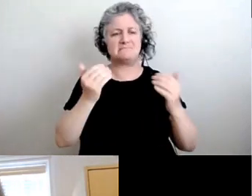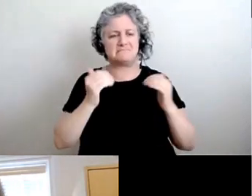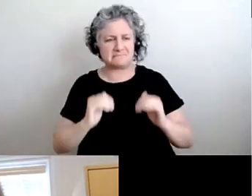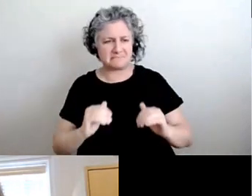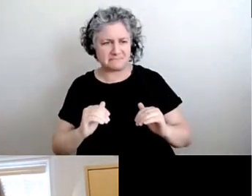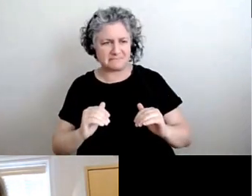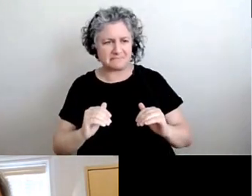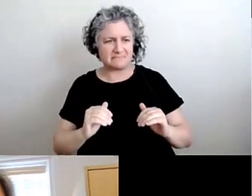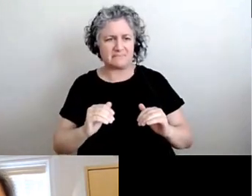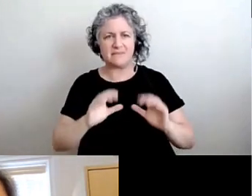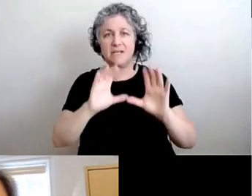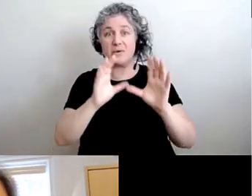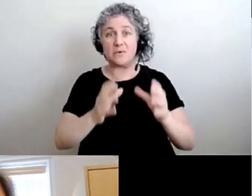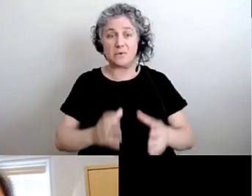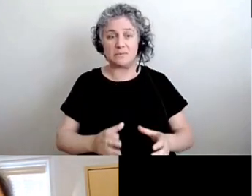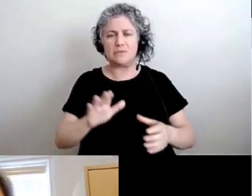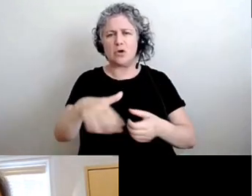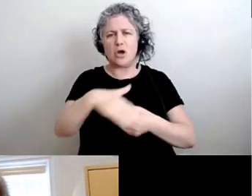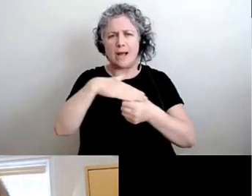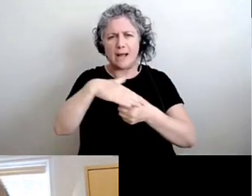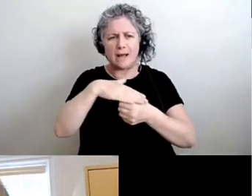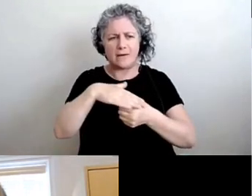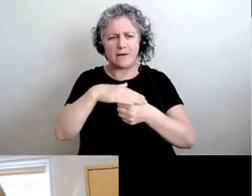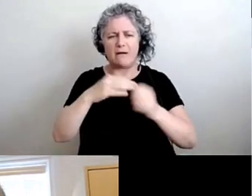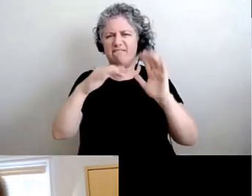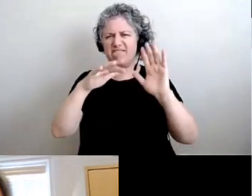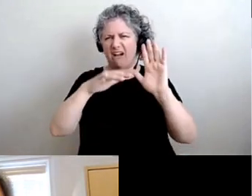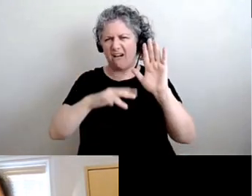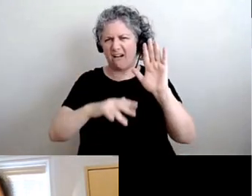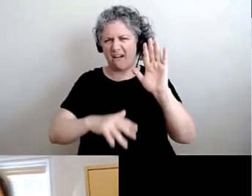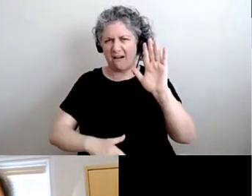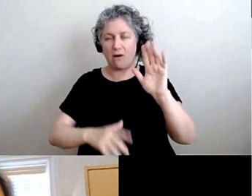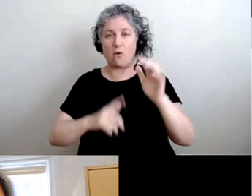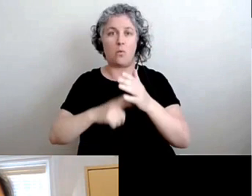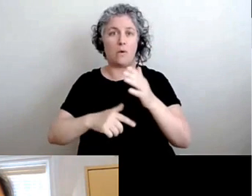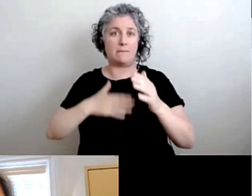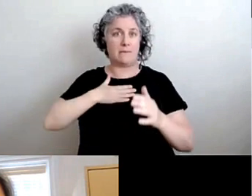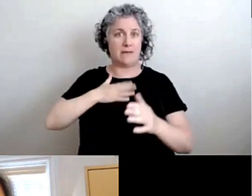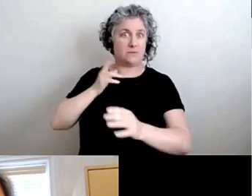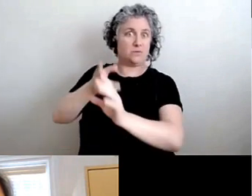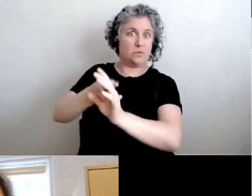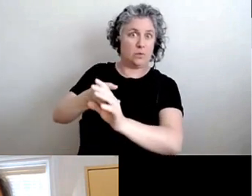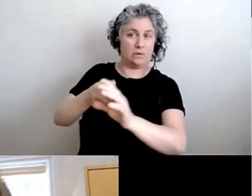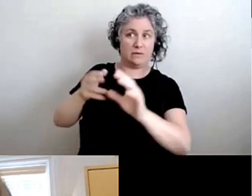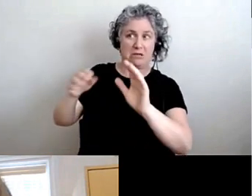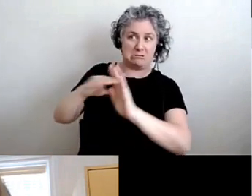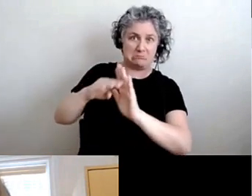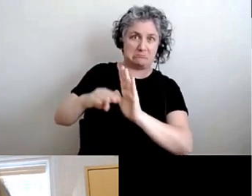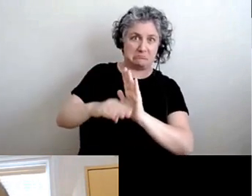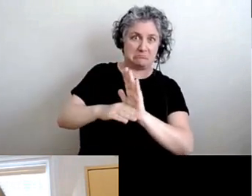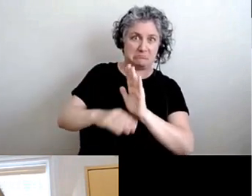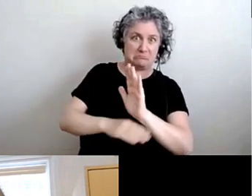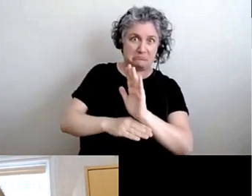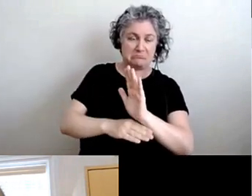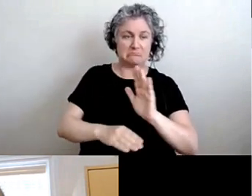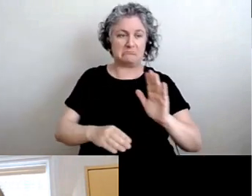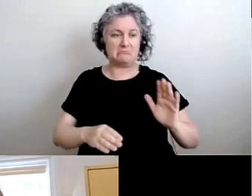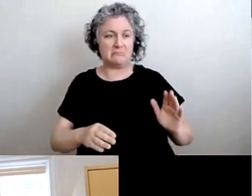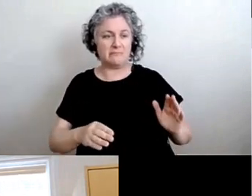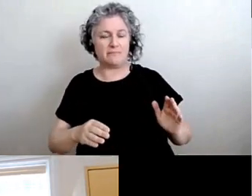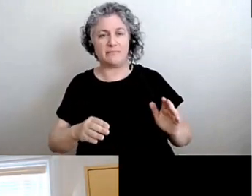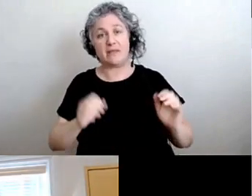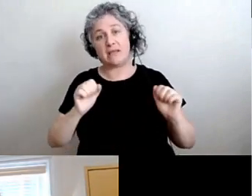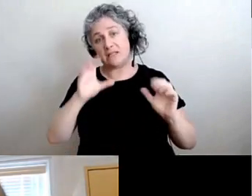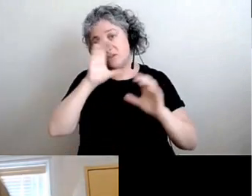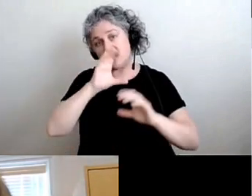would look for groups in your area. It lists the groups that you've joined. And you can search for groups. So you could put the name